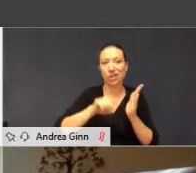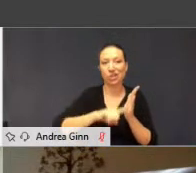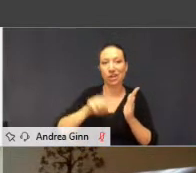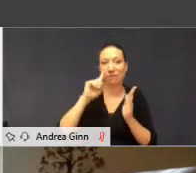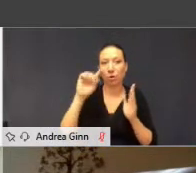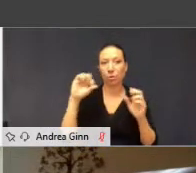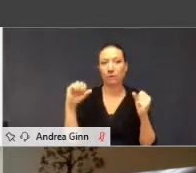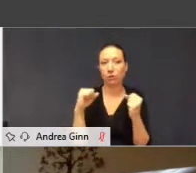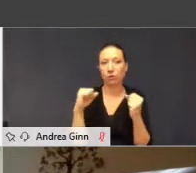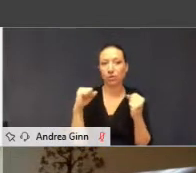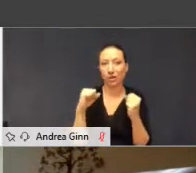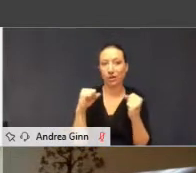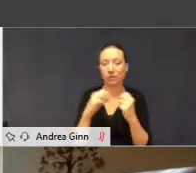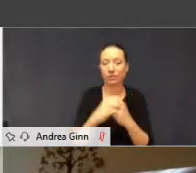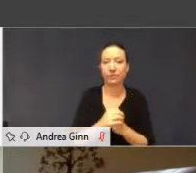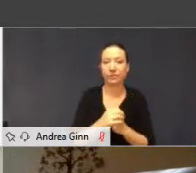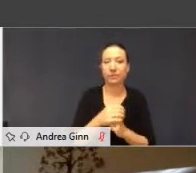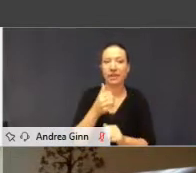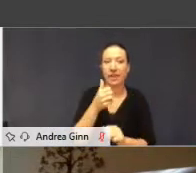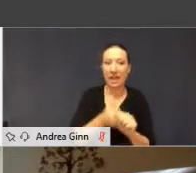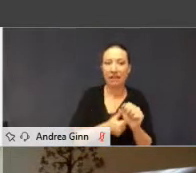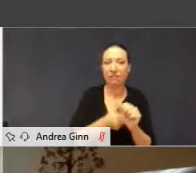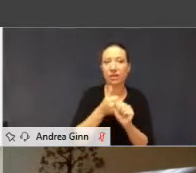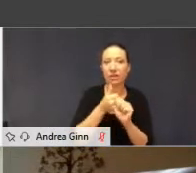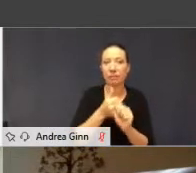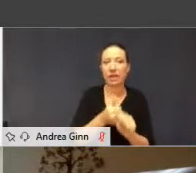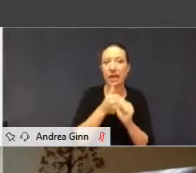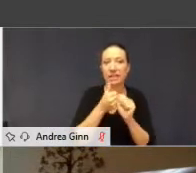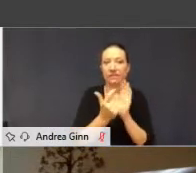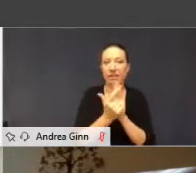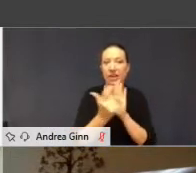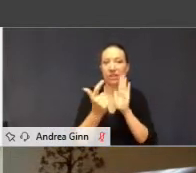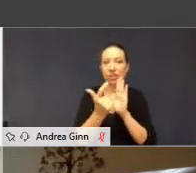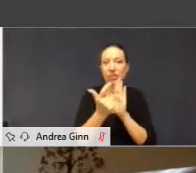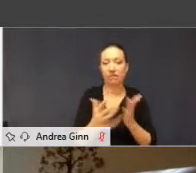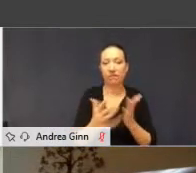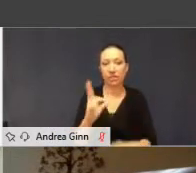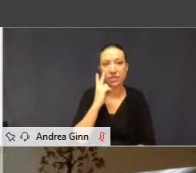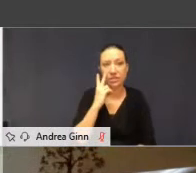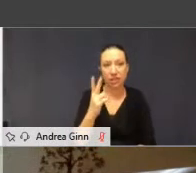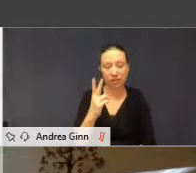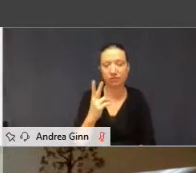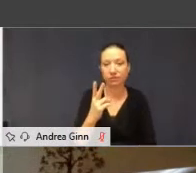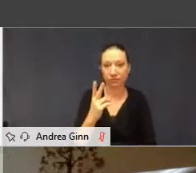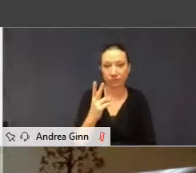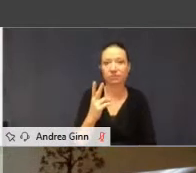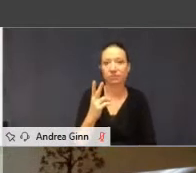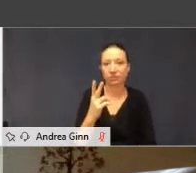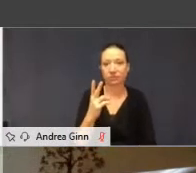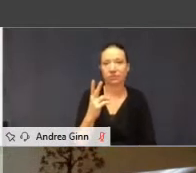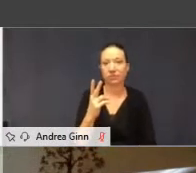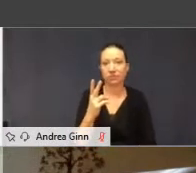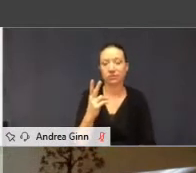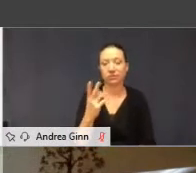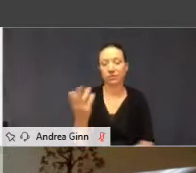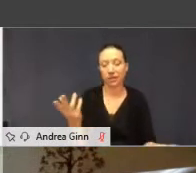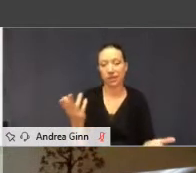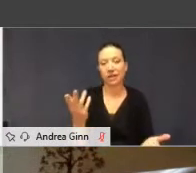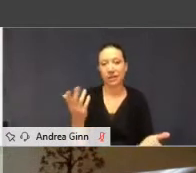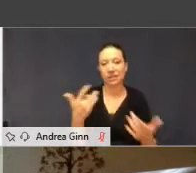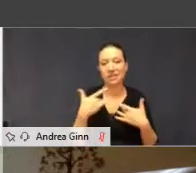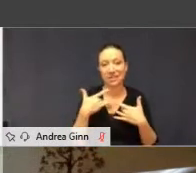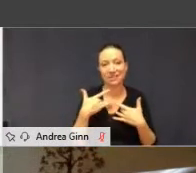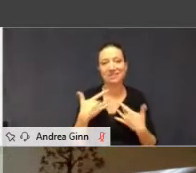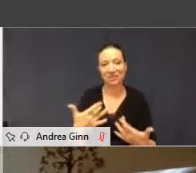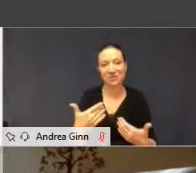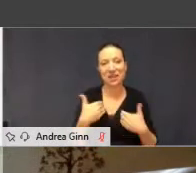Every single compliance violation I've ever come in contact with was surrounded with extenuating circumstances. And